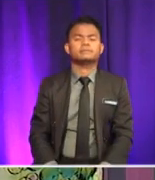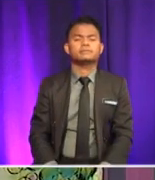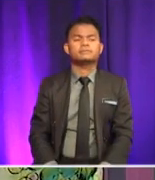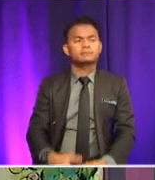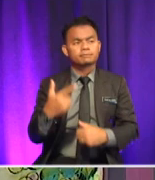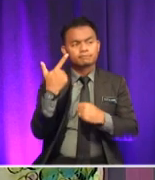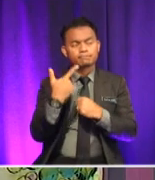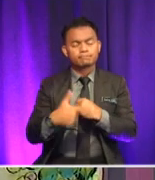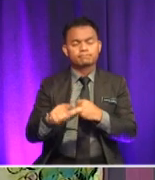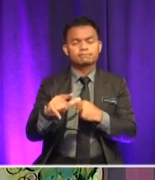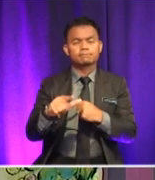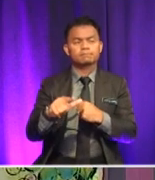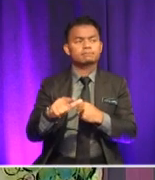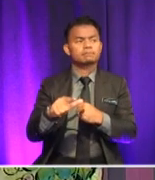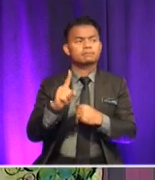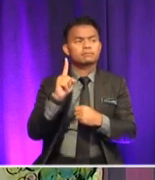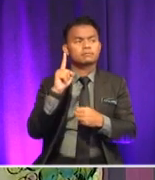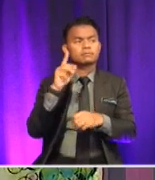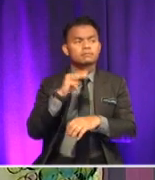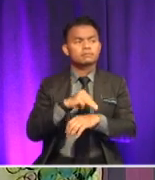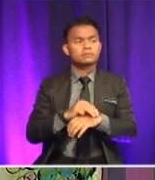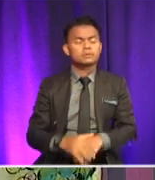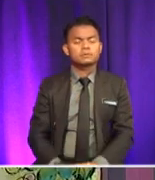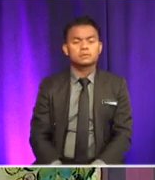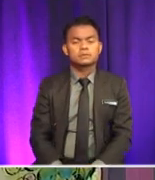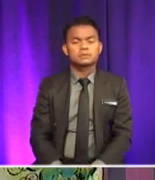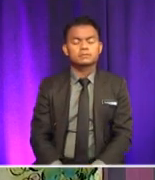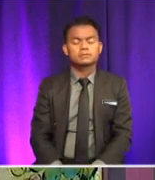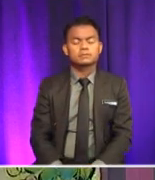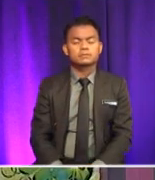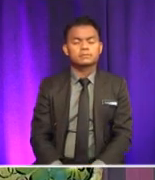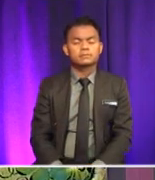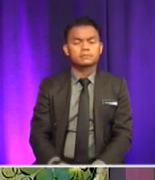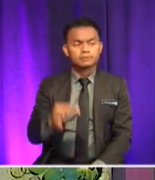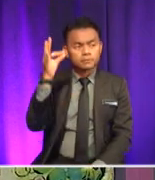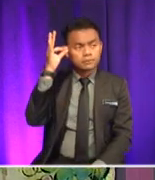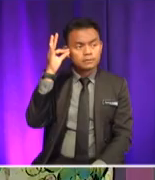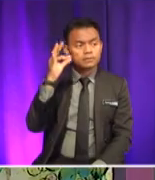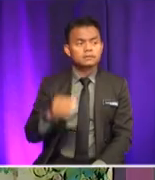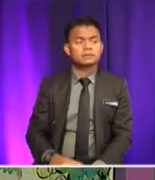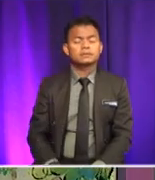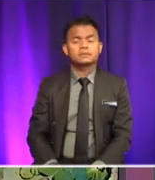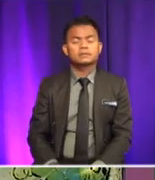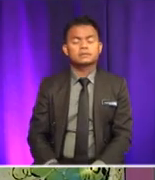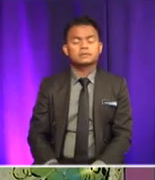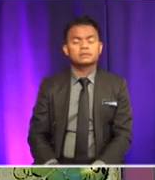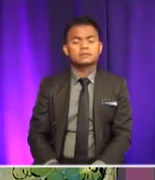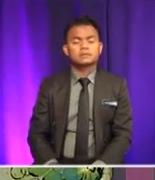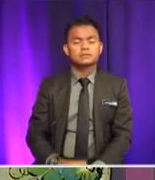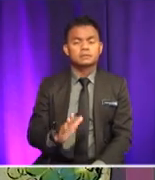point where the instinct to fly came back again, and she decided to pursue it because she felt that is her